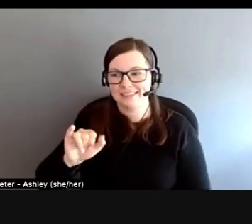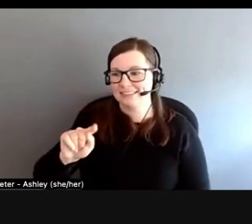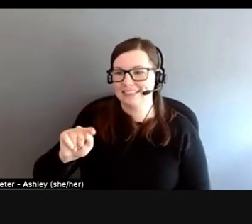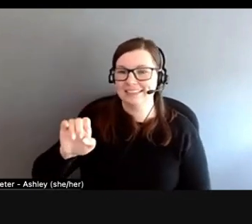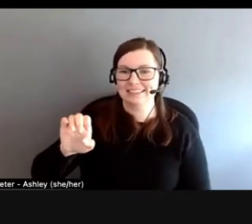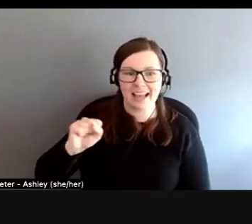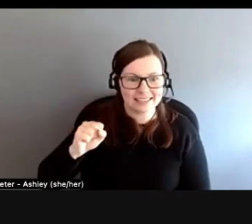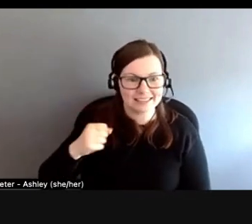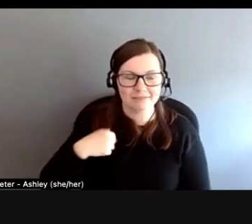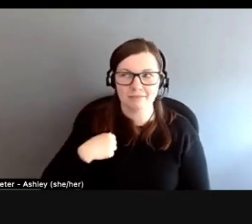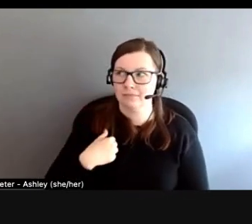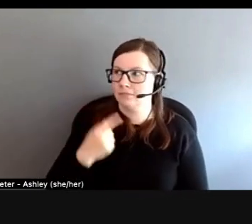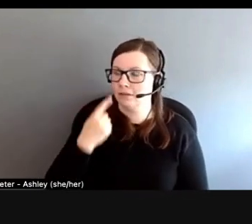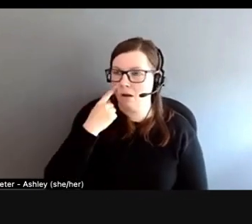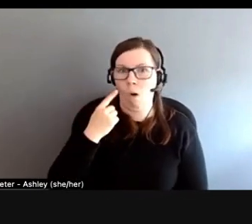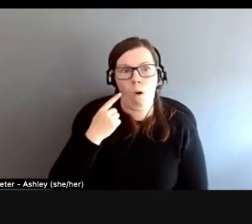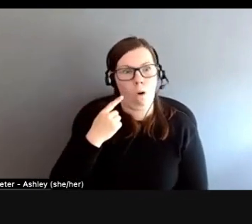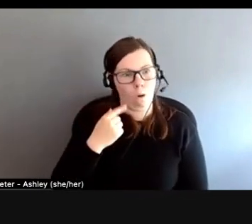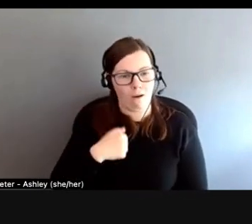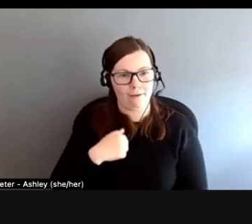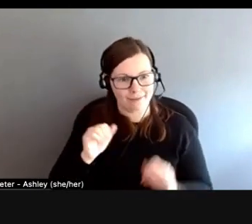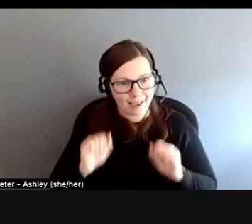And then Literacy Group needed